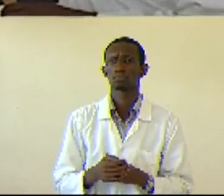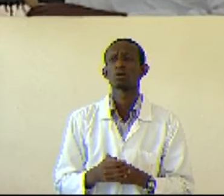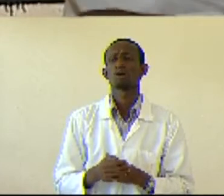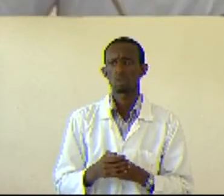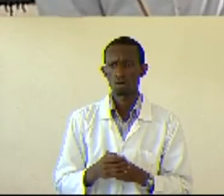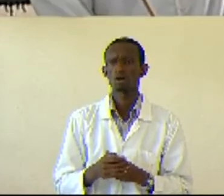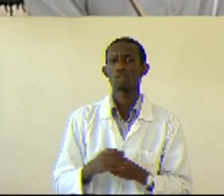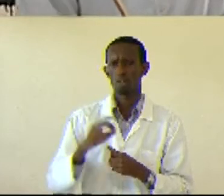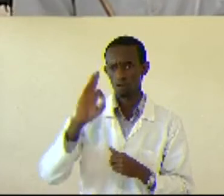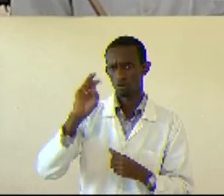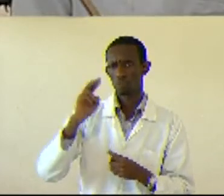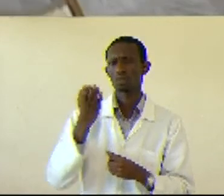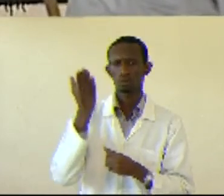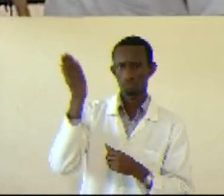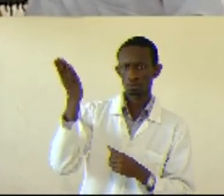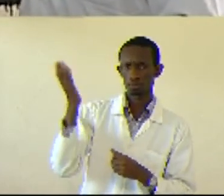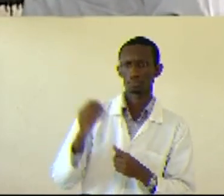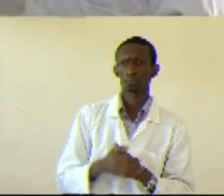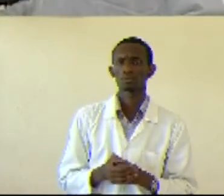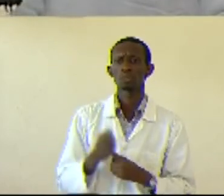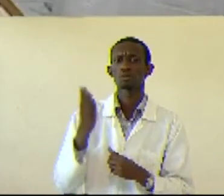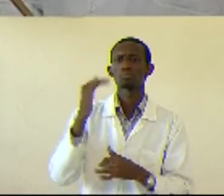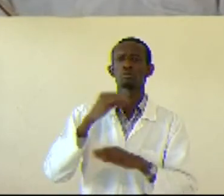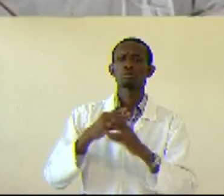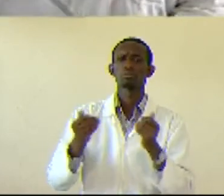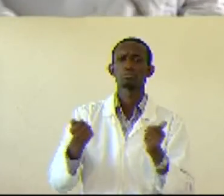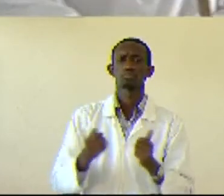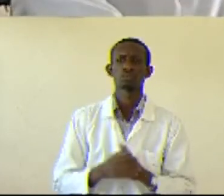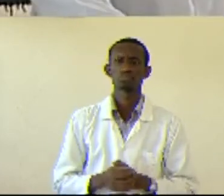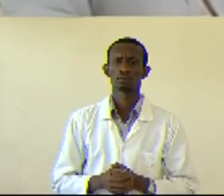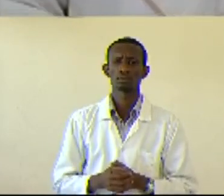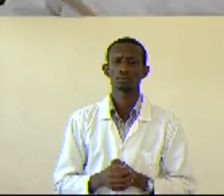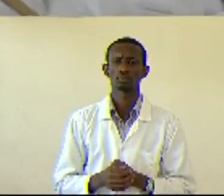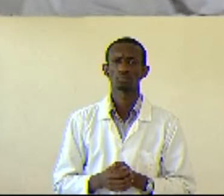here, isn't it? And this is a constant.